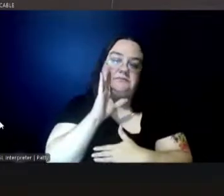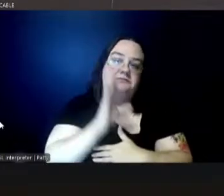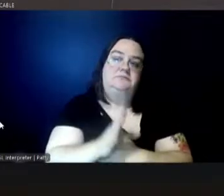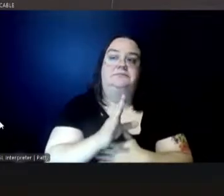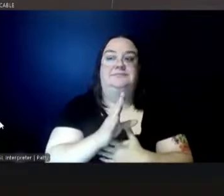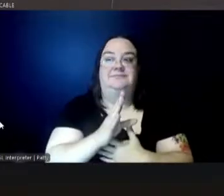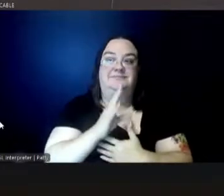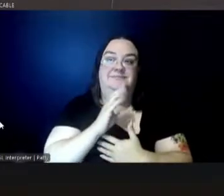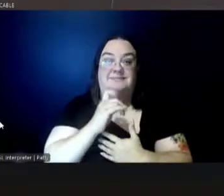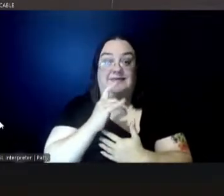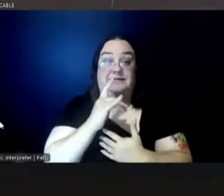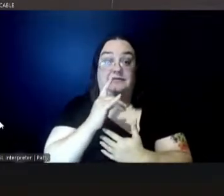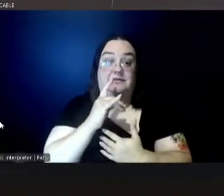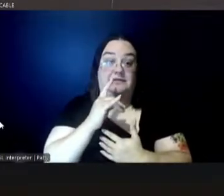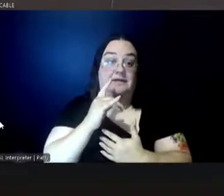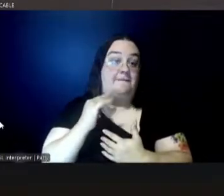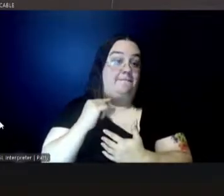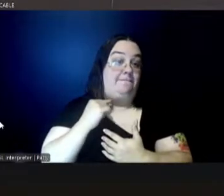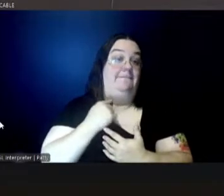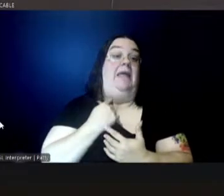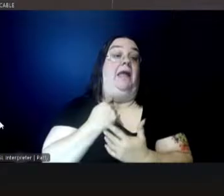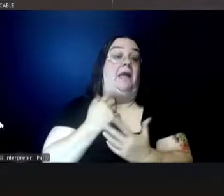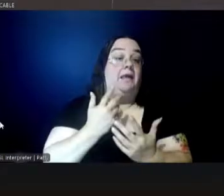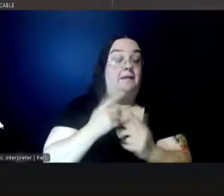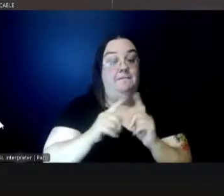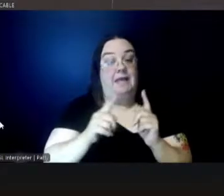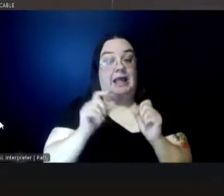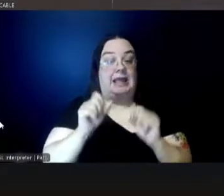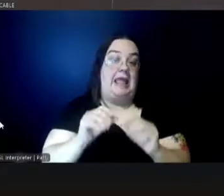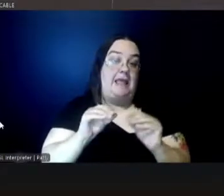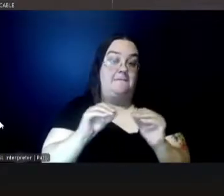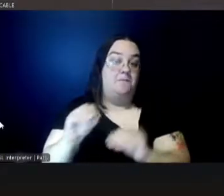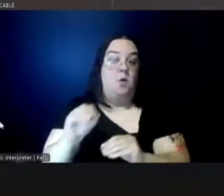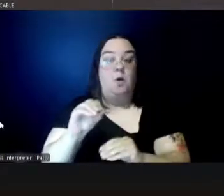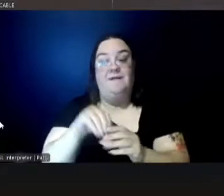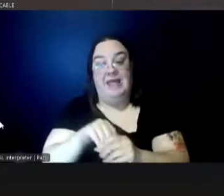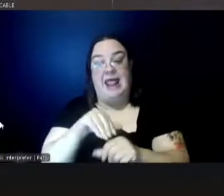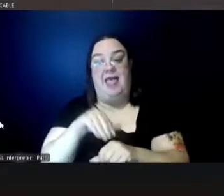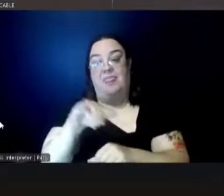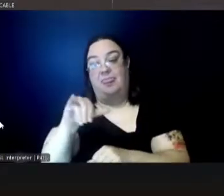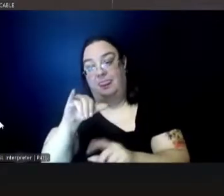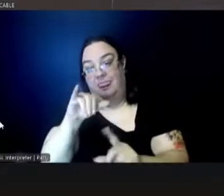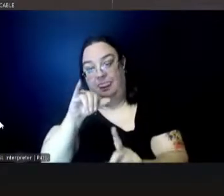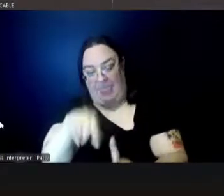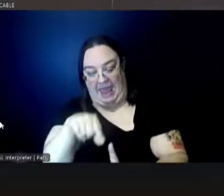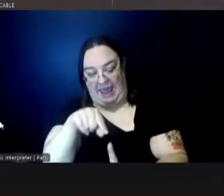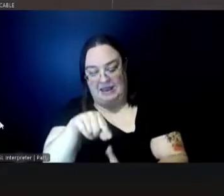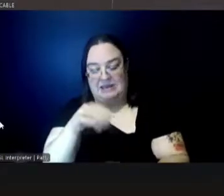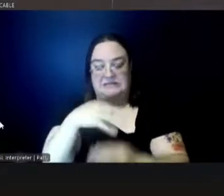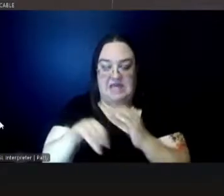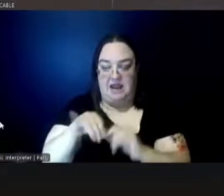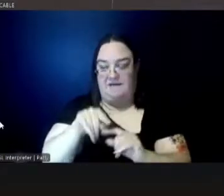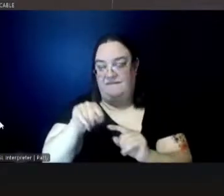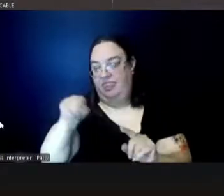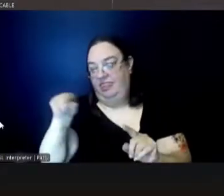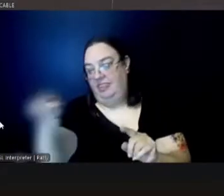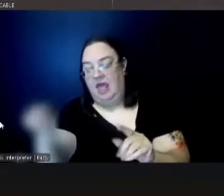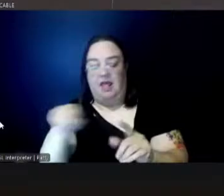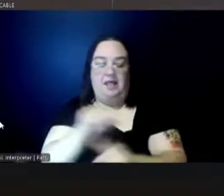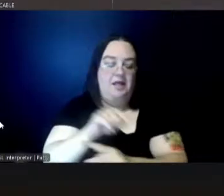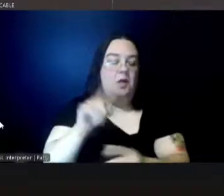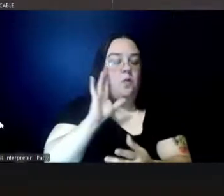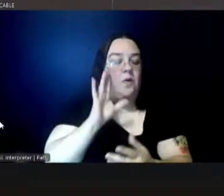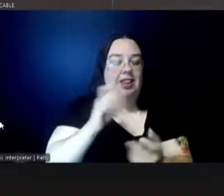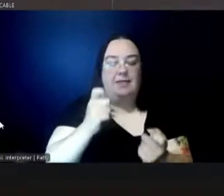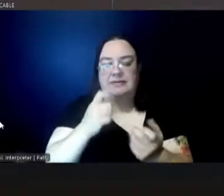pain, but we could move in at this point along the stage rather than this point. There's going to be a conversation about